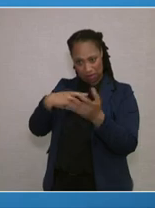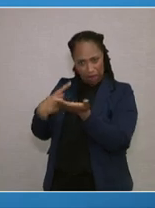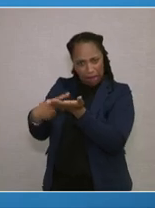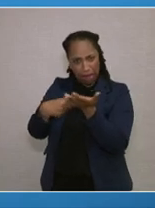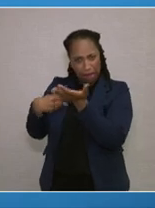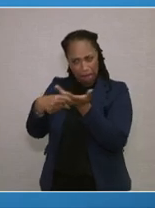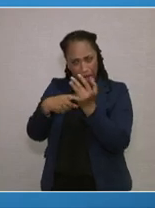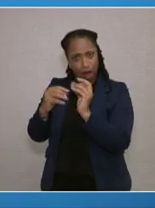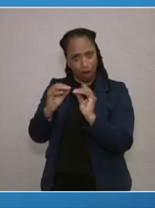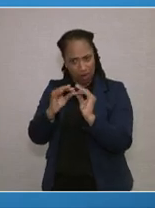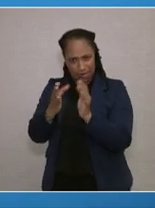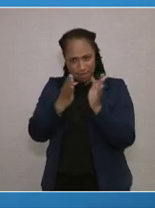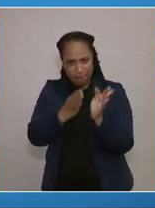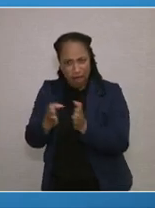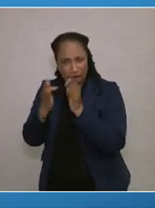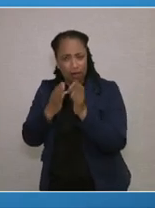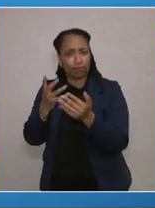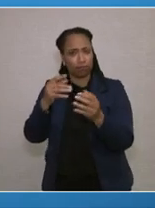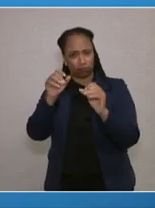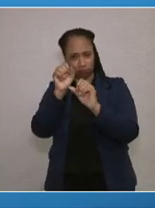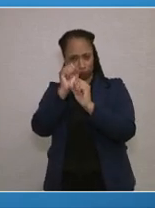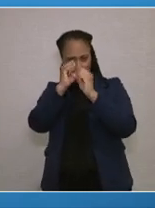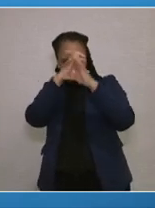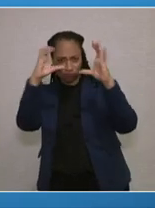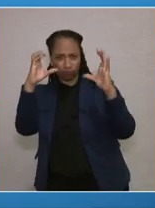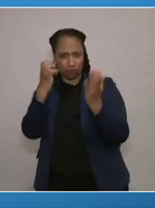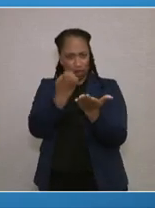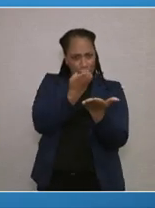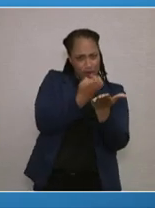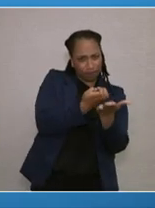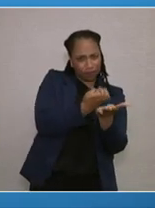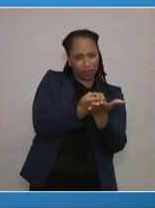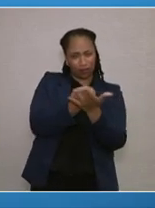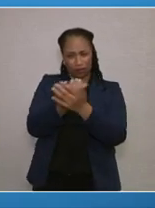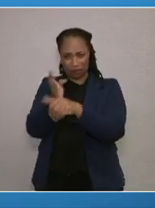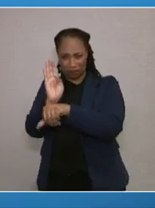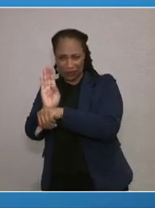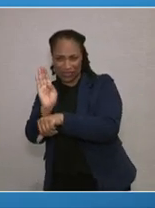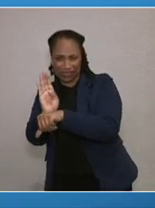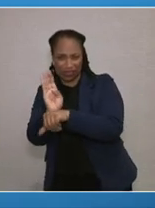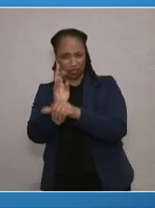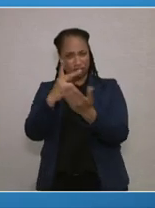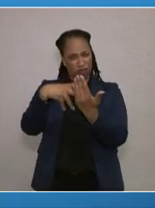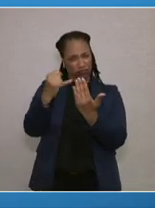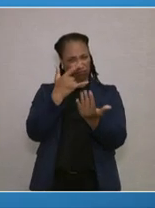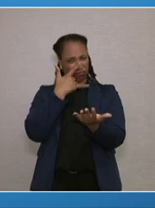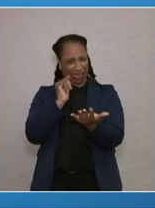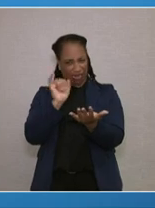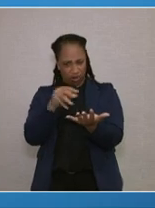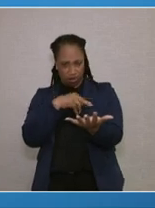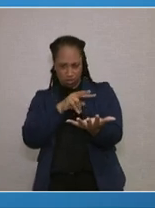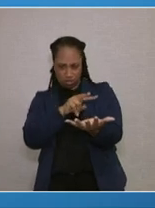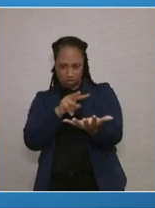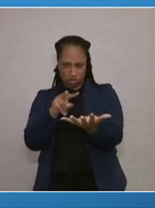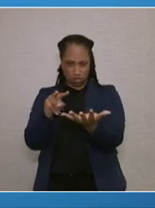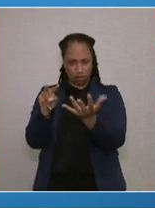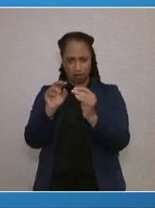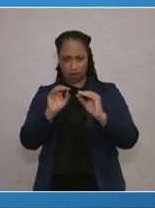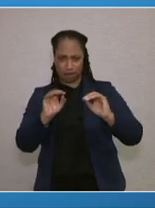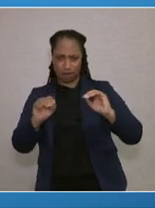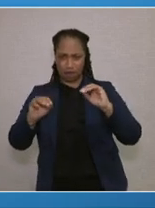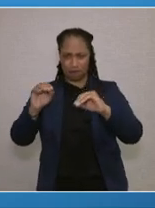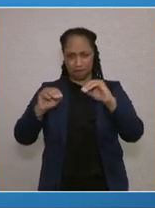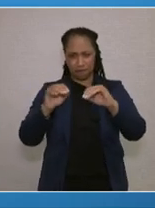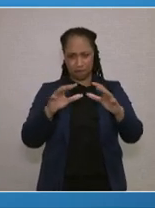project. So here's the bottom line. We are on the verge in D.C. of benefiting from the